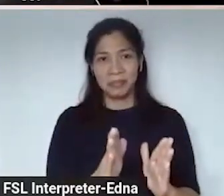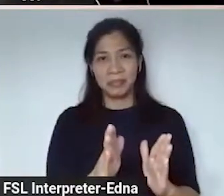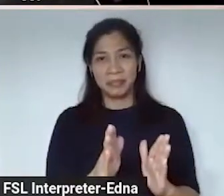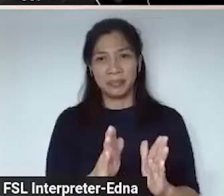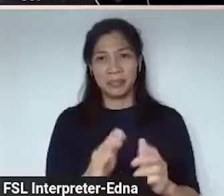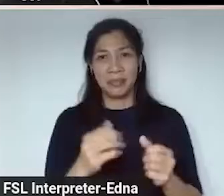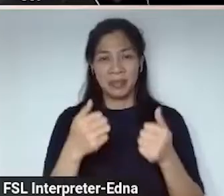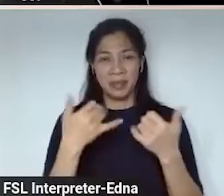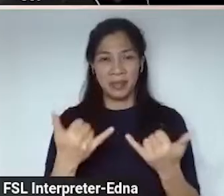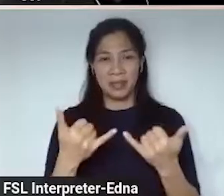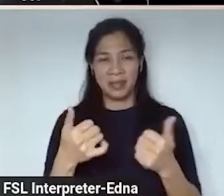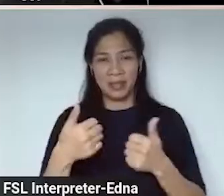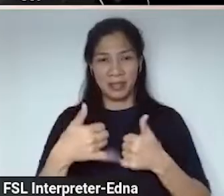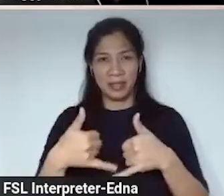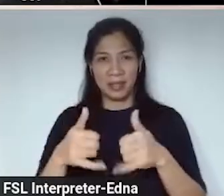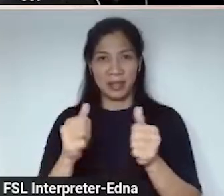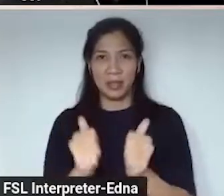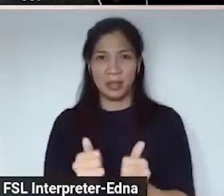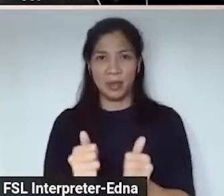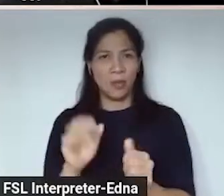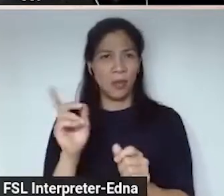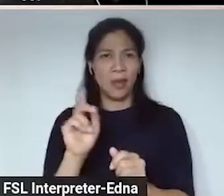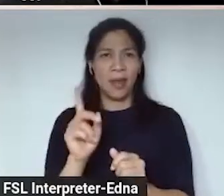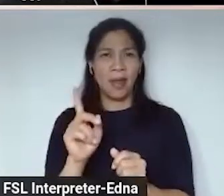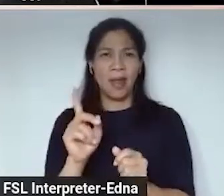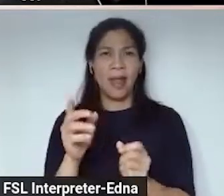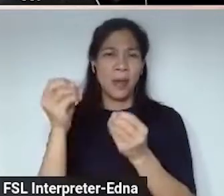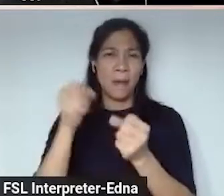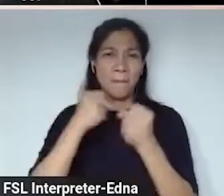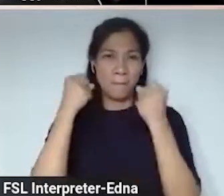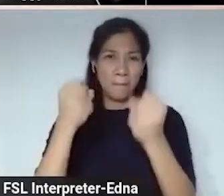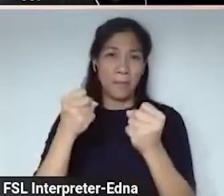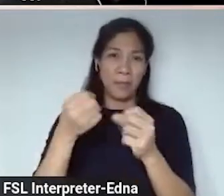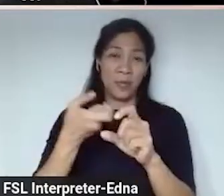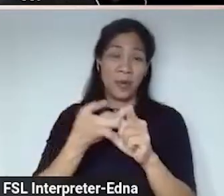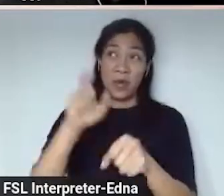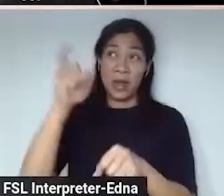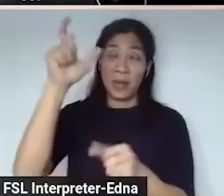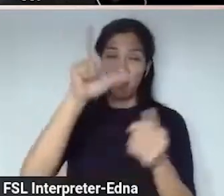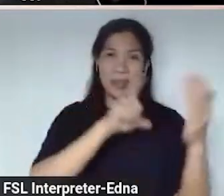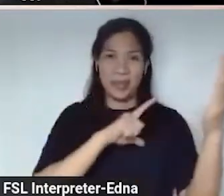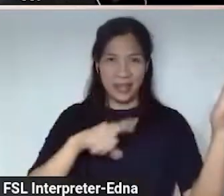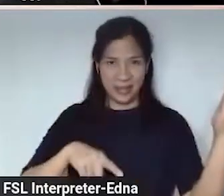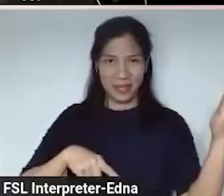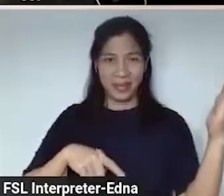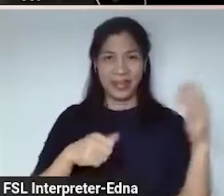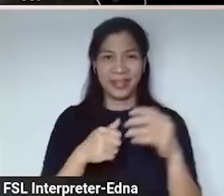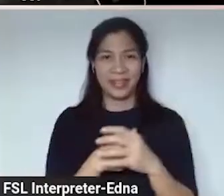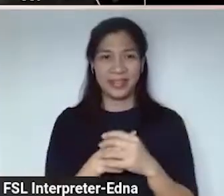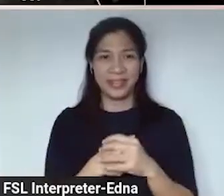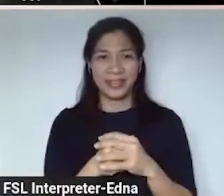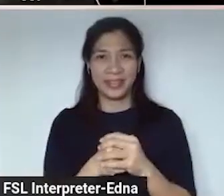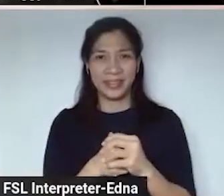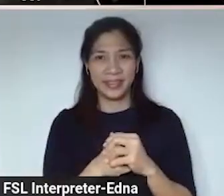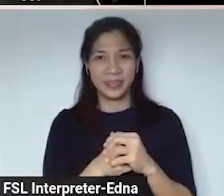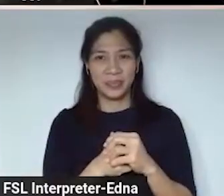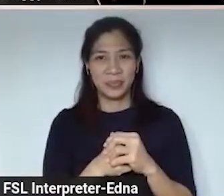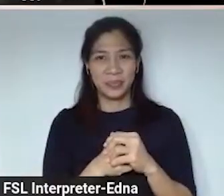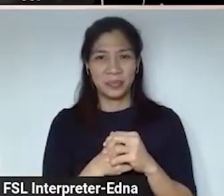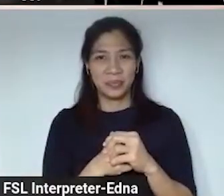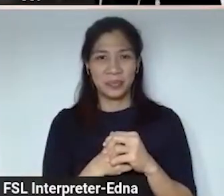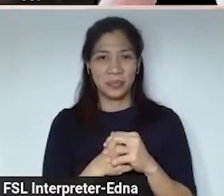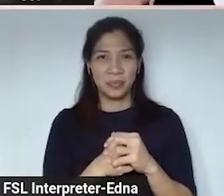from the Lord? So, Sermon, siguro yung question ko ngayon sa inyo is, sabi niyo kailangan may relationship